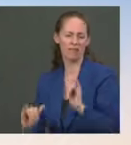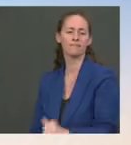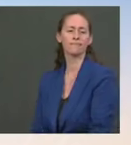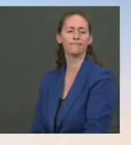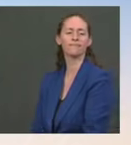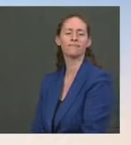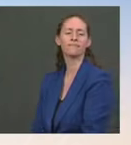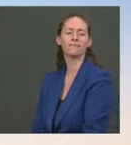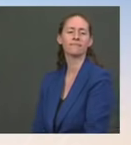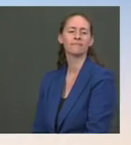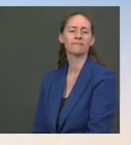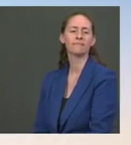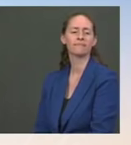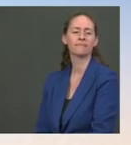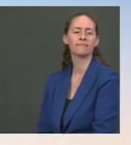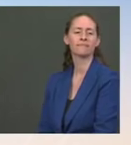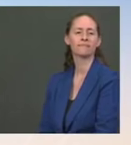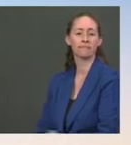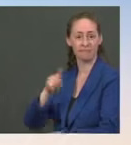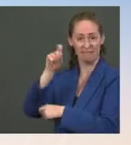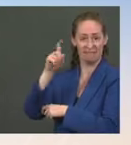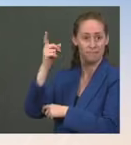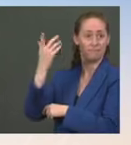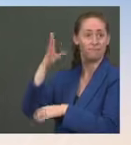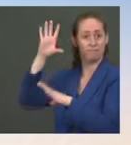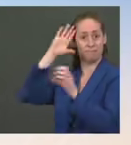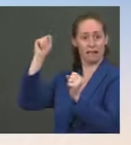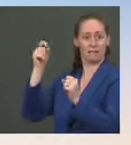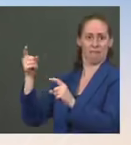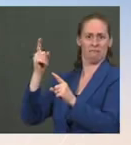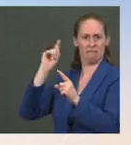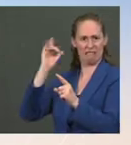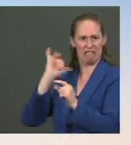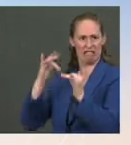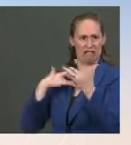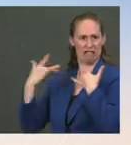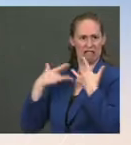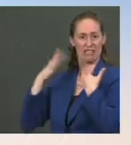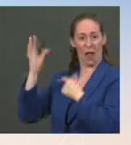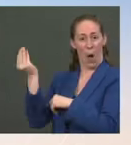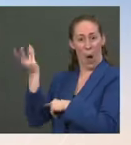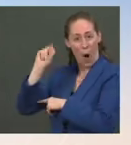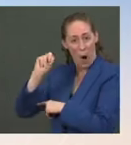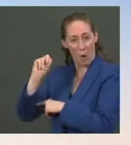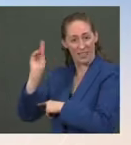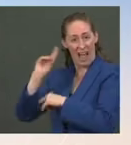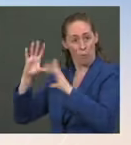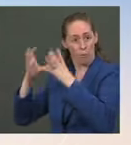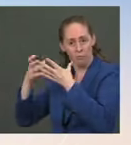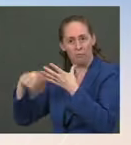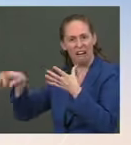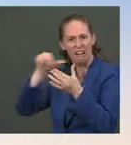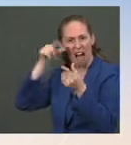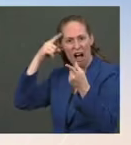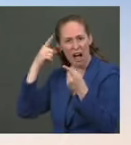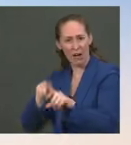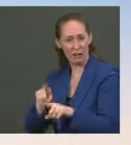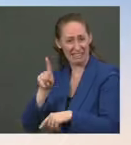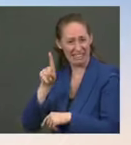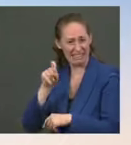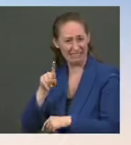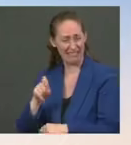having difficulty bringing together his own party? First of all, we're in the process now. The president, again,